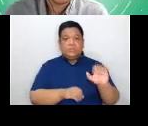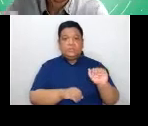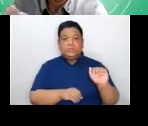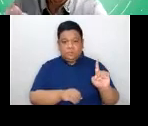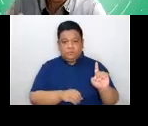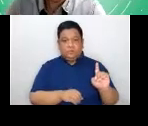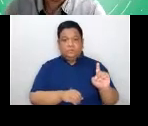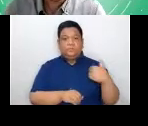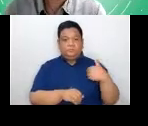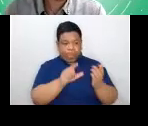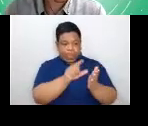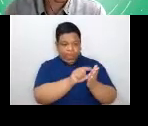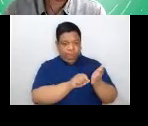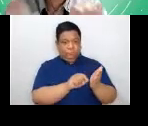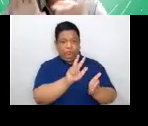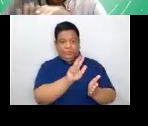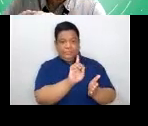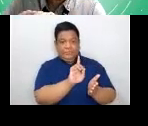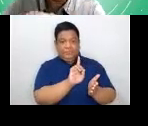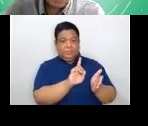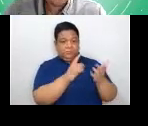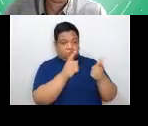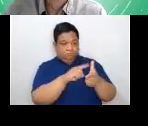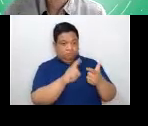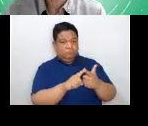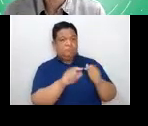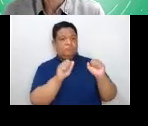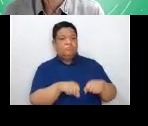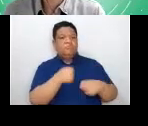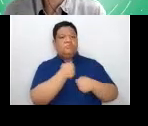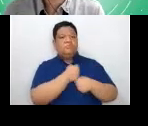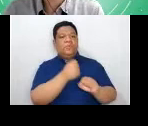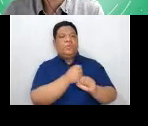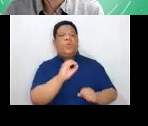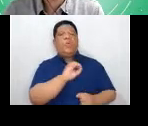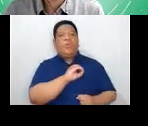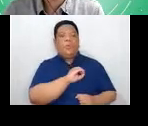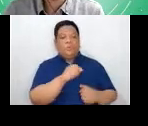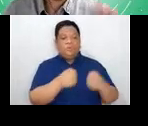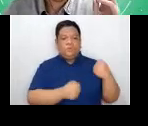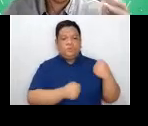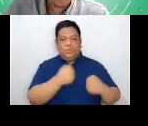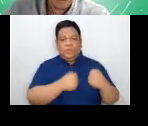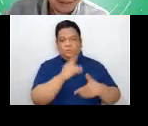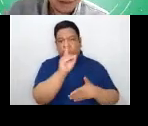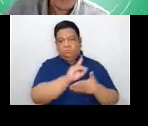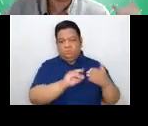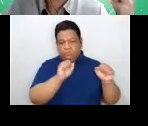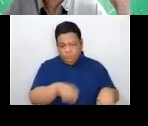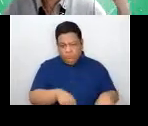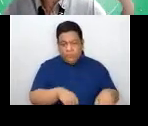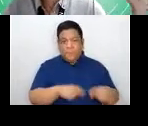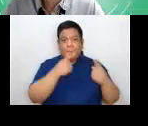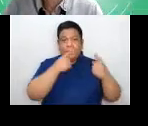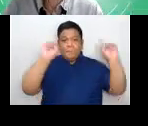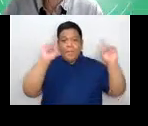printed and actually, in some way, manufacture your own custom car design. And that's possible because